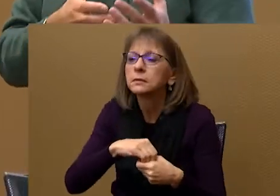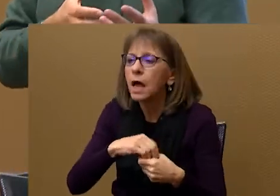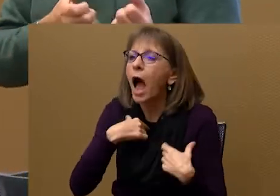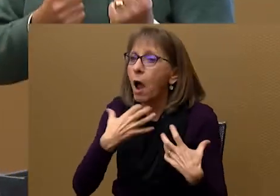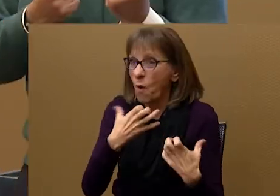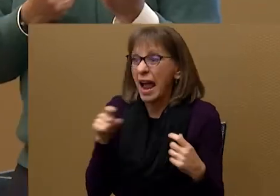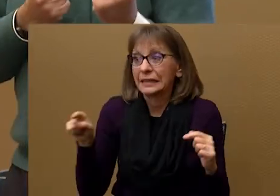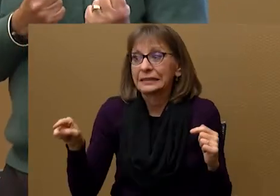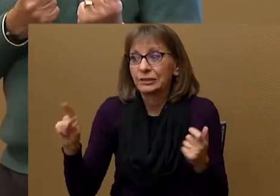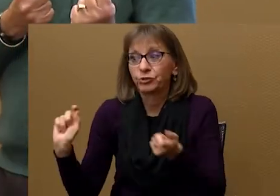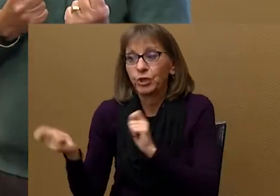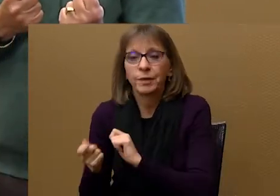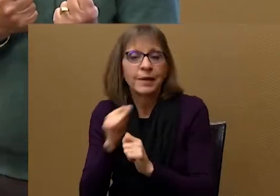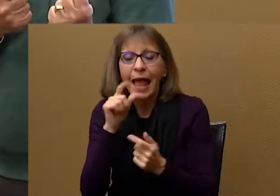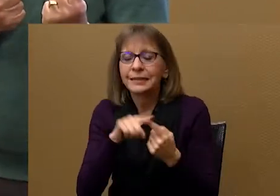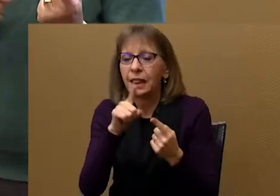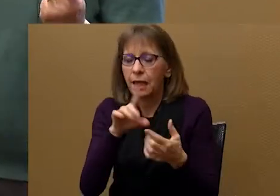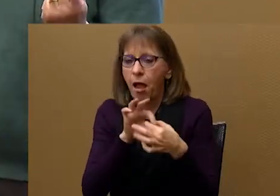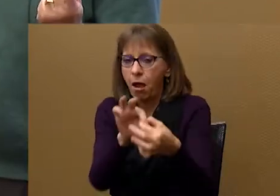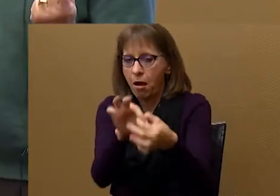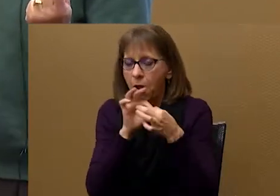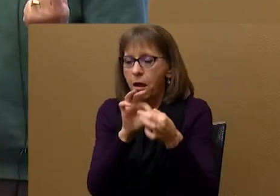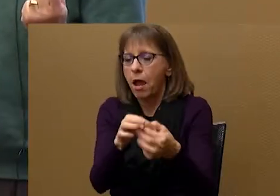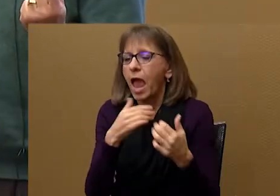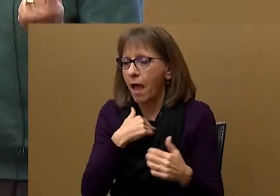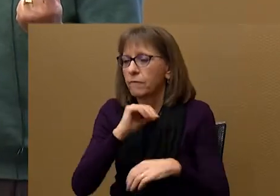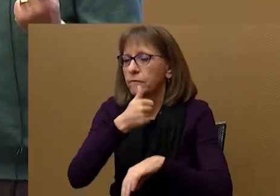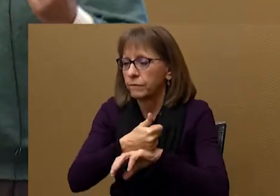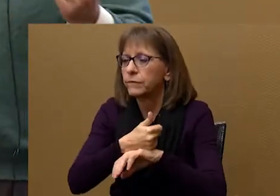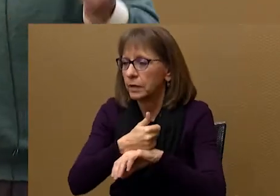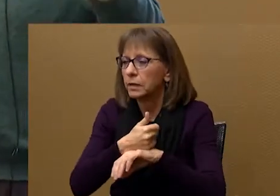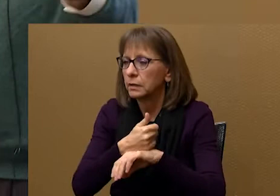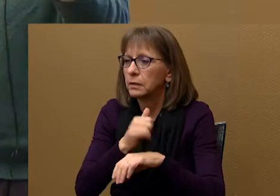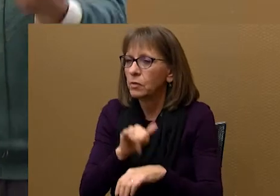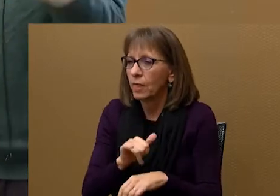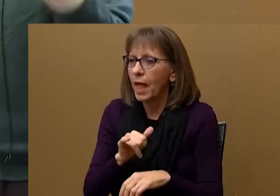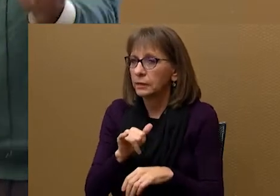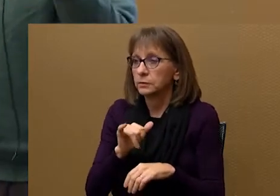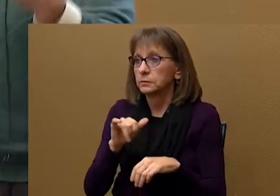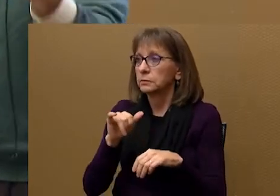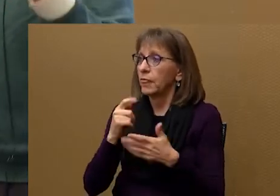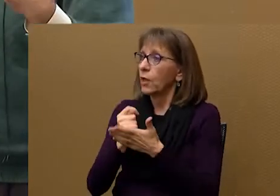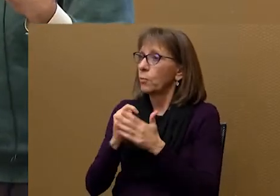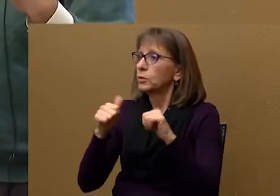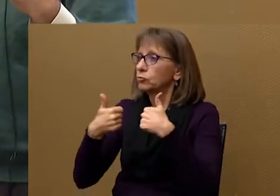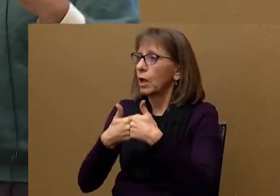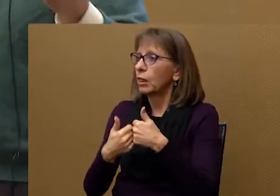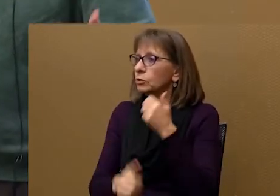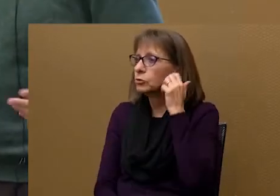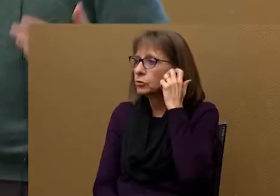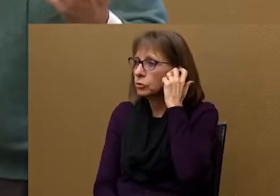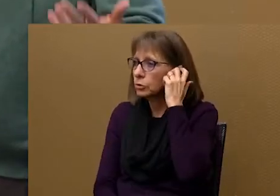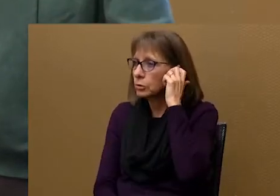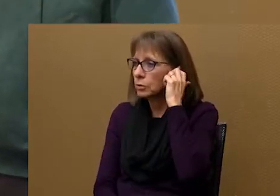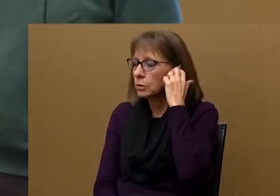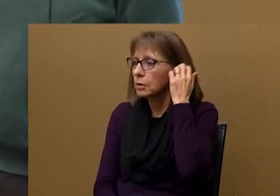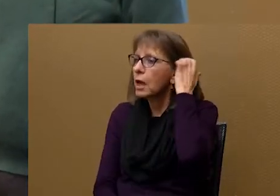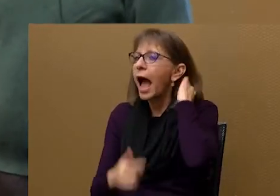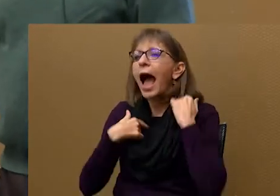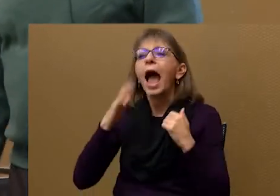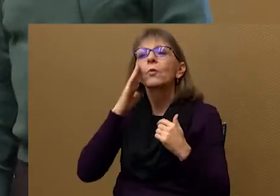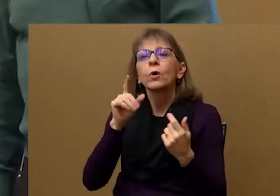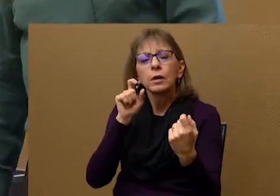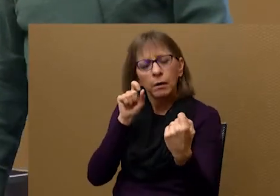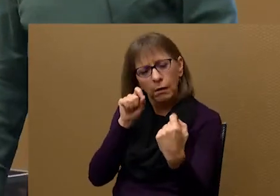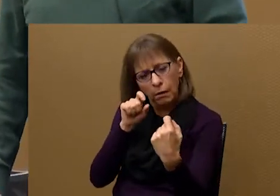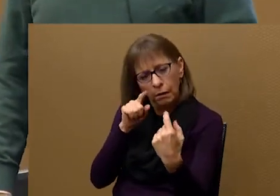validation, support as much as I can. I want to go there, but not until he's with me. So that would be the therapeutic